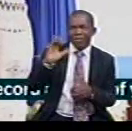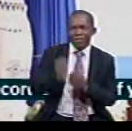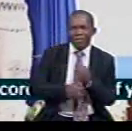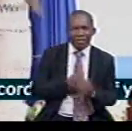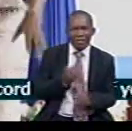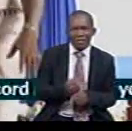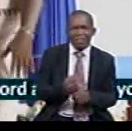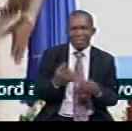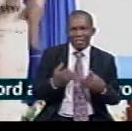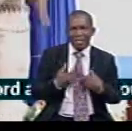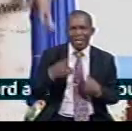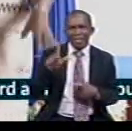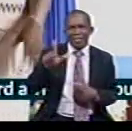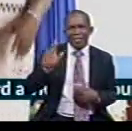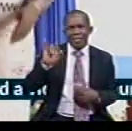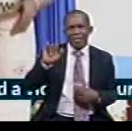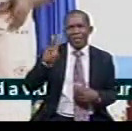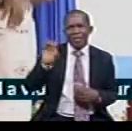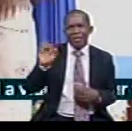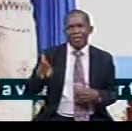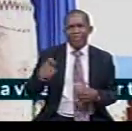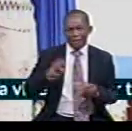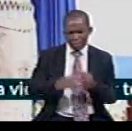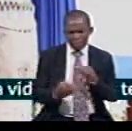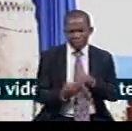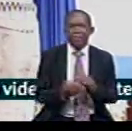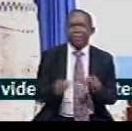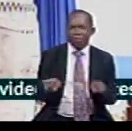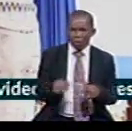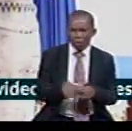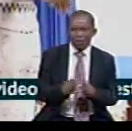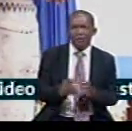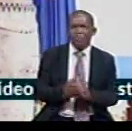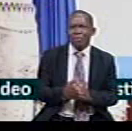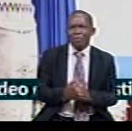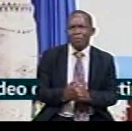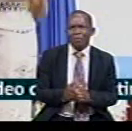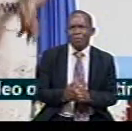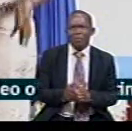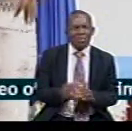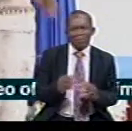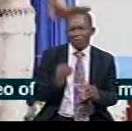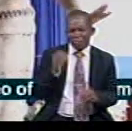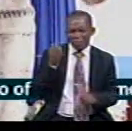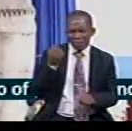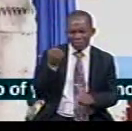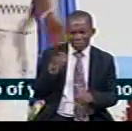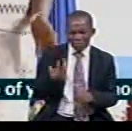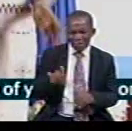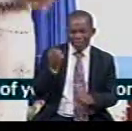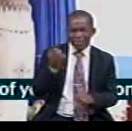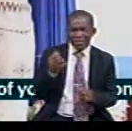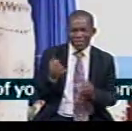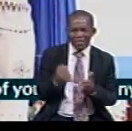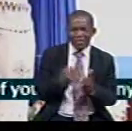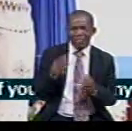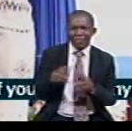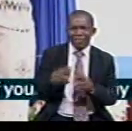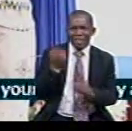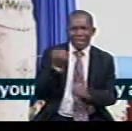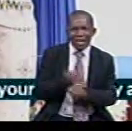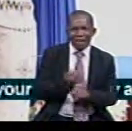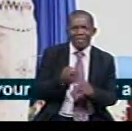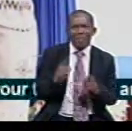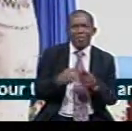and subsequently swollen feet and all that. She's been experiencing sleepless nights, difficulty in bending and all that. This evening, I